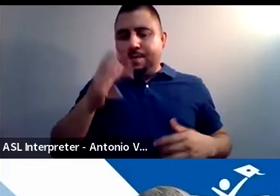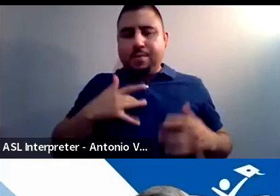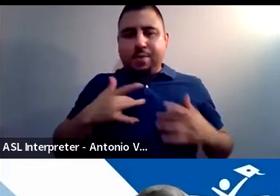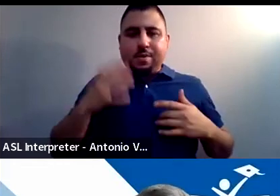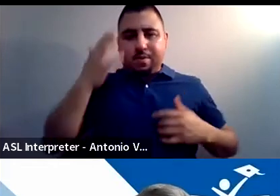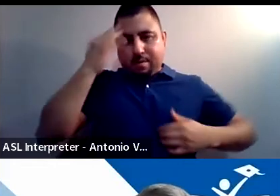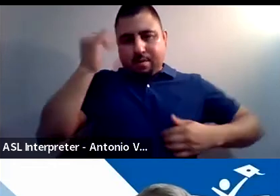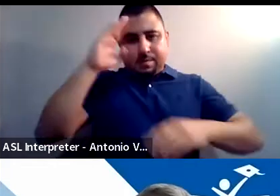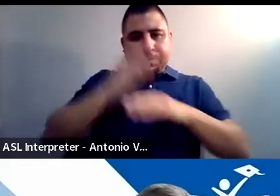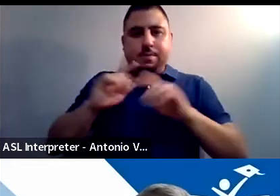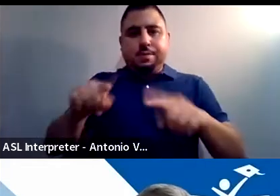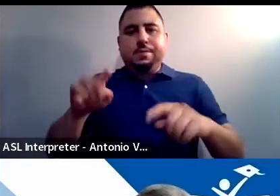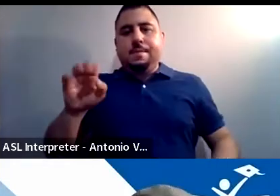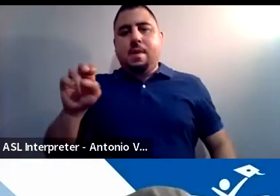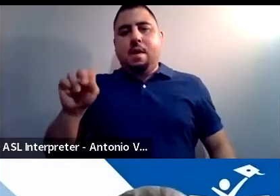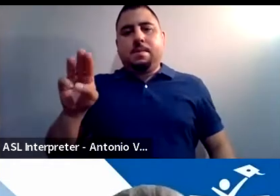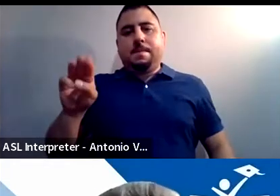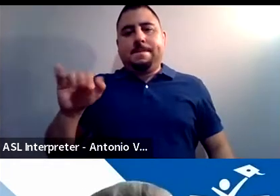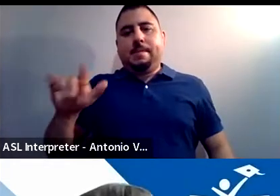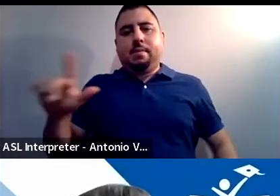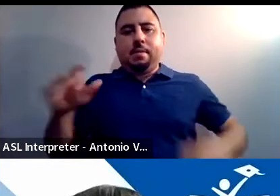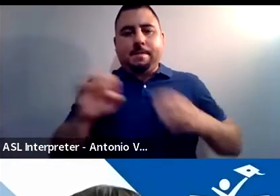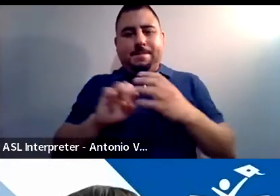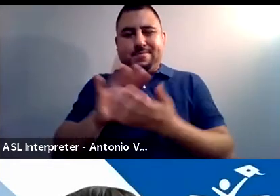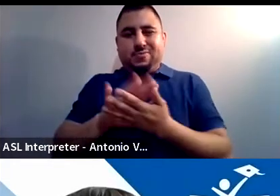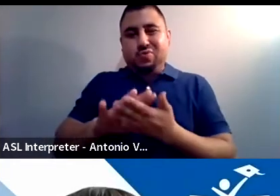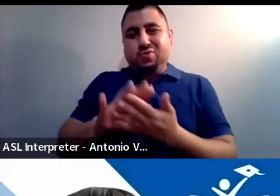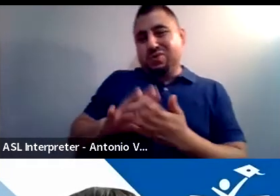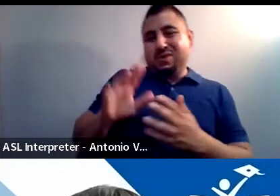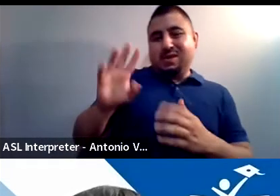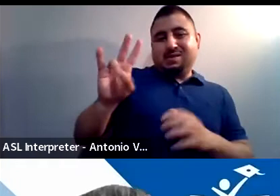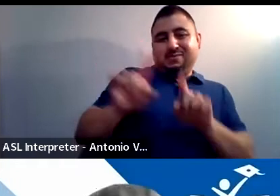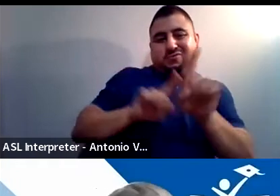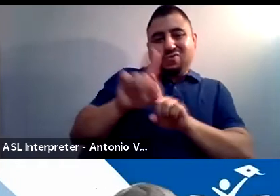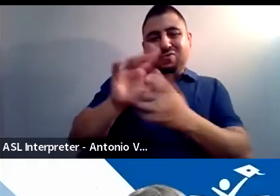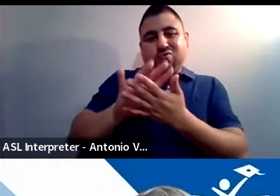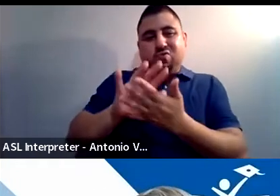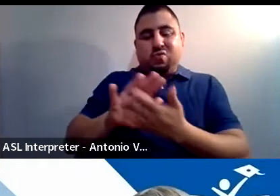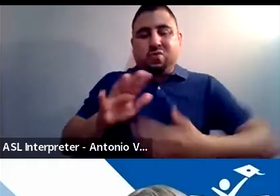because my son goes to Bon Mill Elementary. This school is rated with 7 stars and